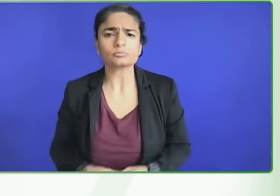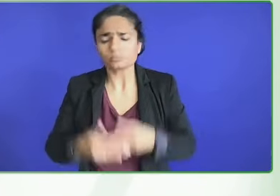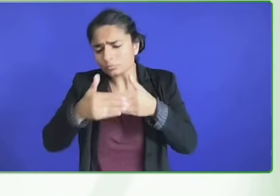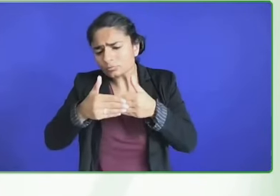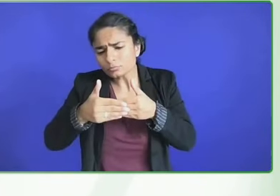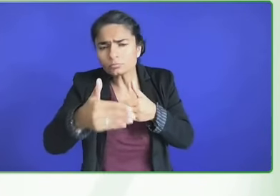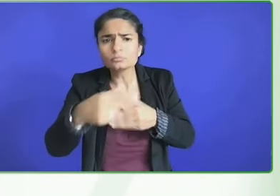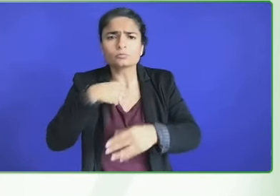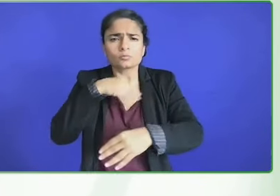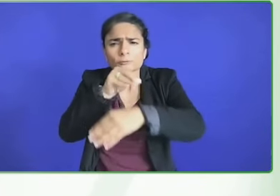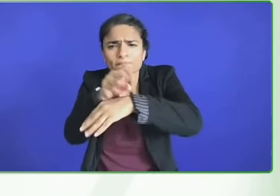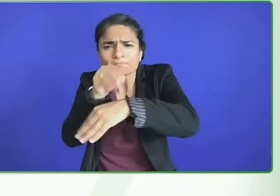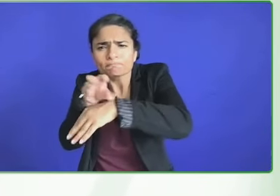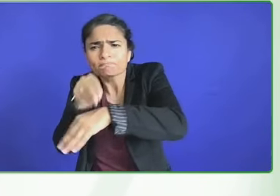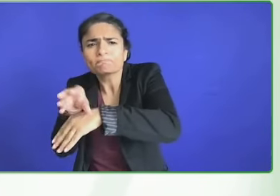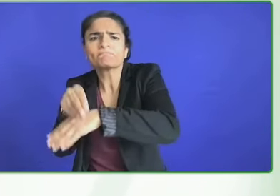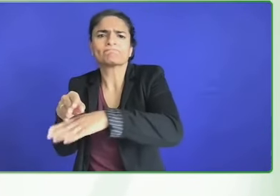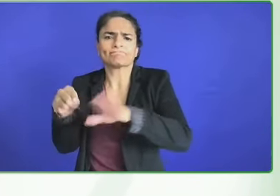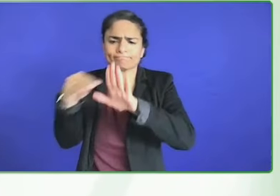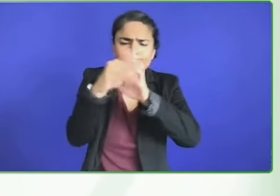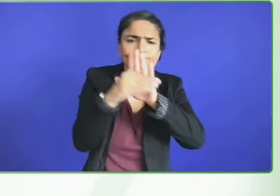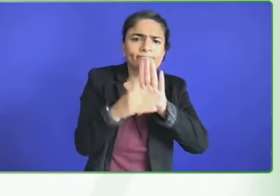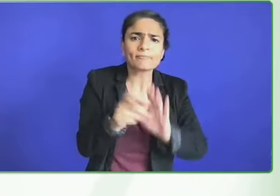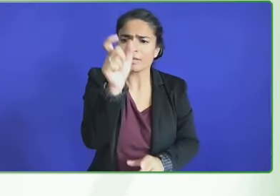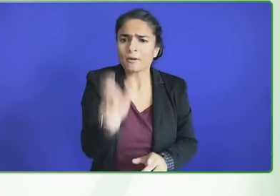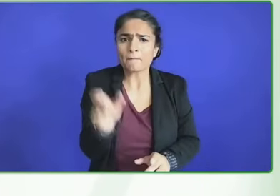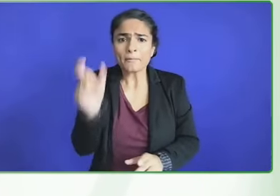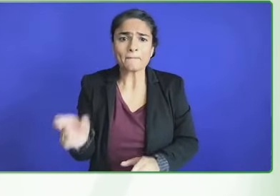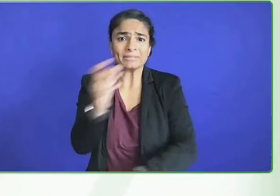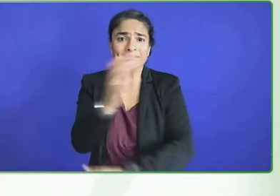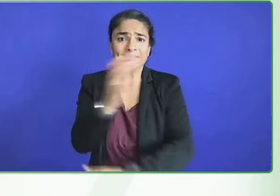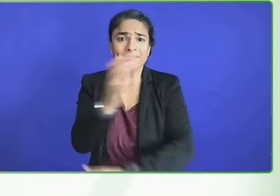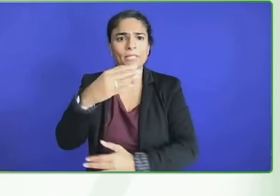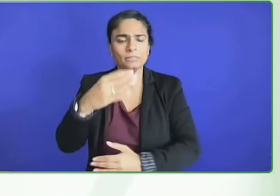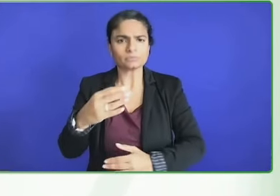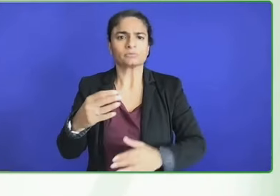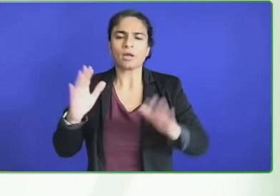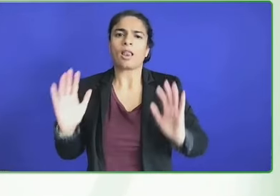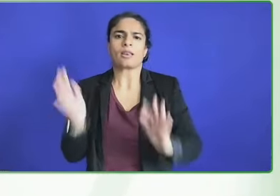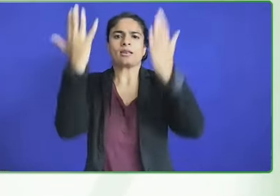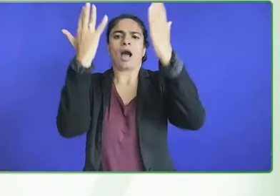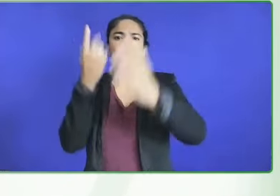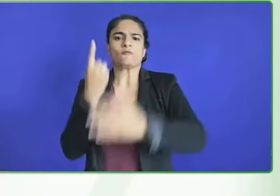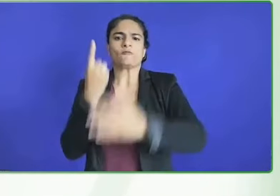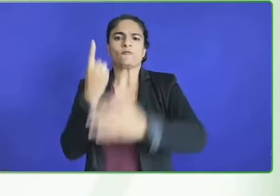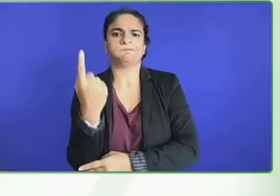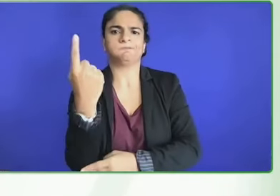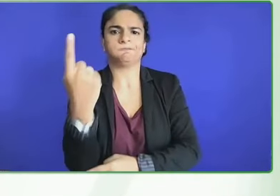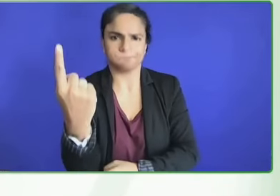member states. And also activities related to quality framework and